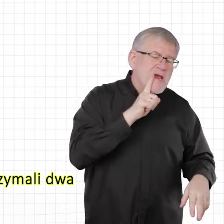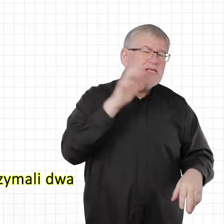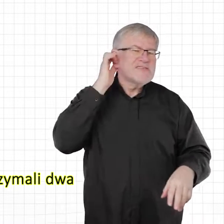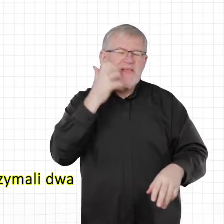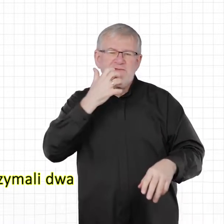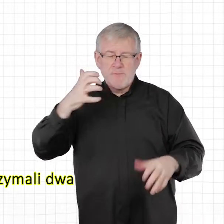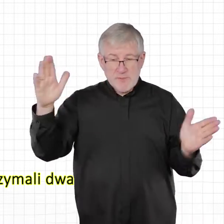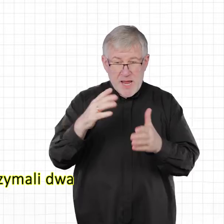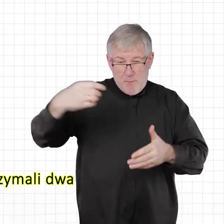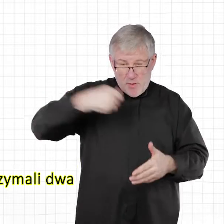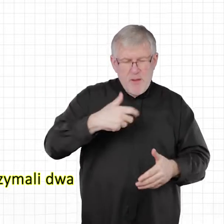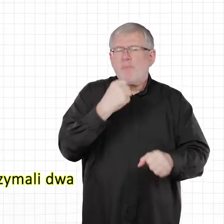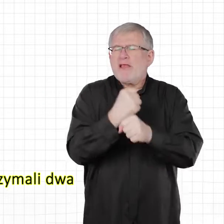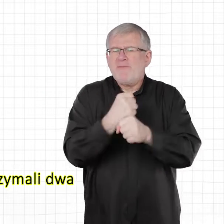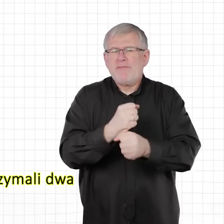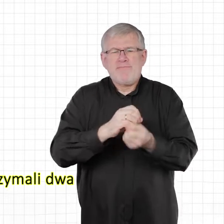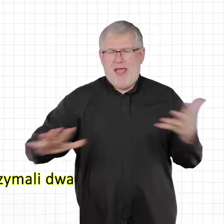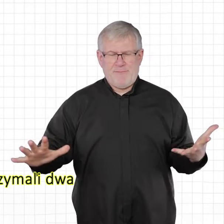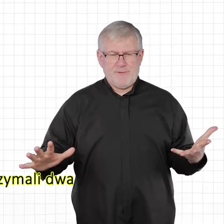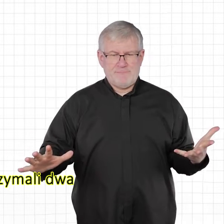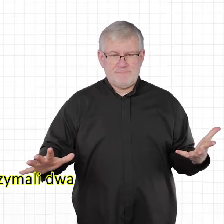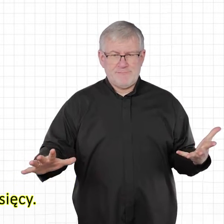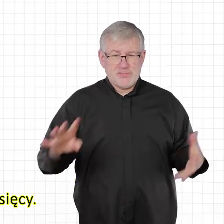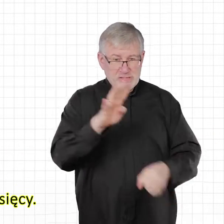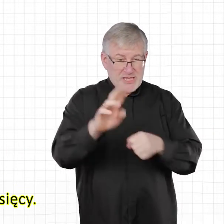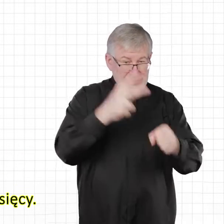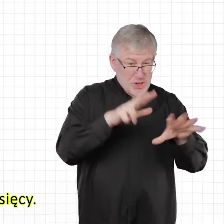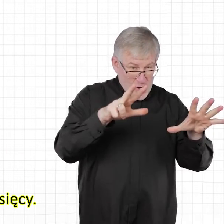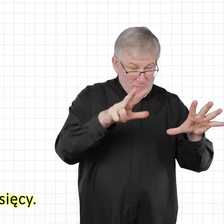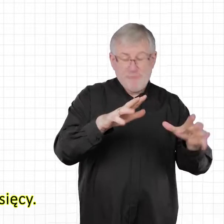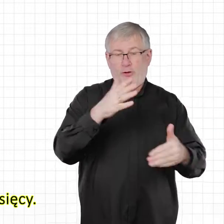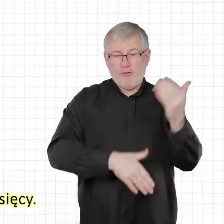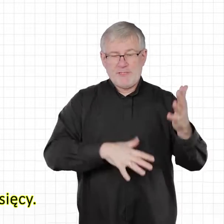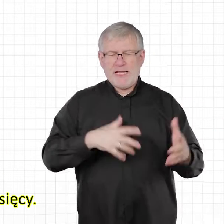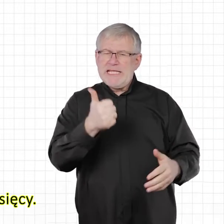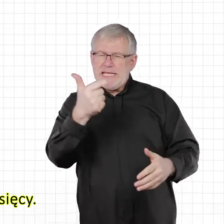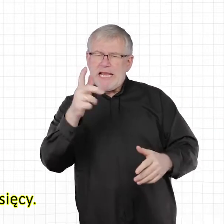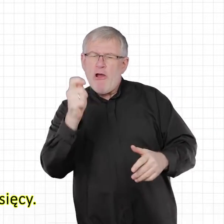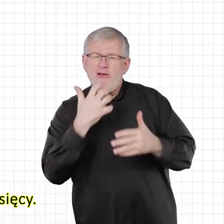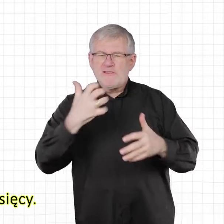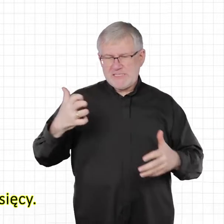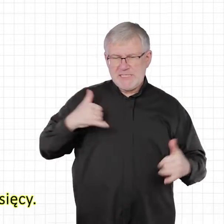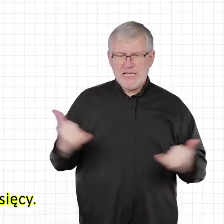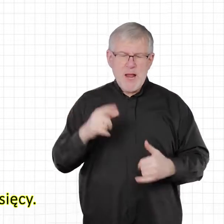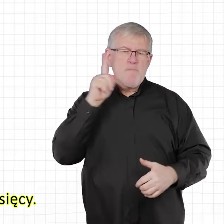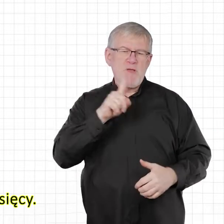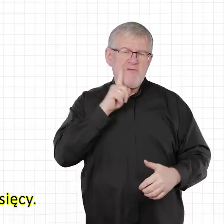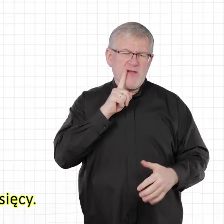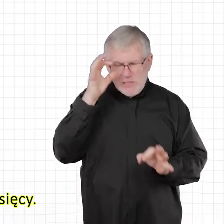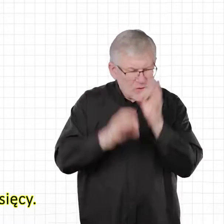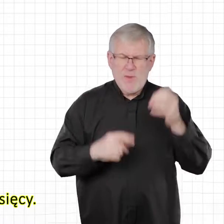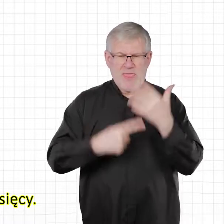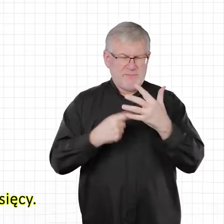fathers got 2 weeks paid parental leave in 1997, which was then extended to 3 months in